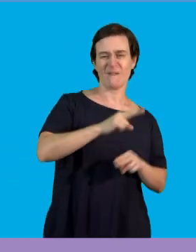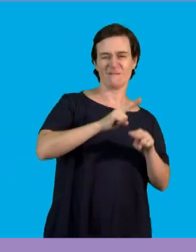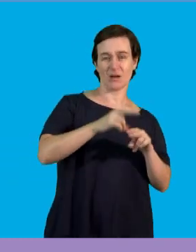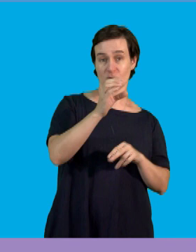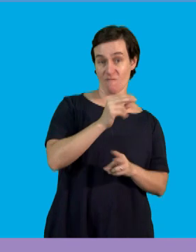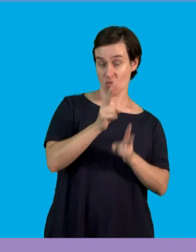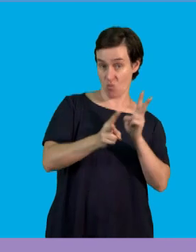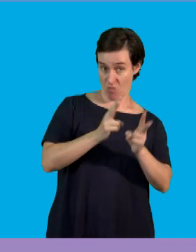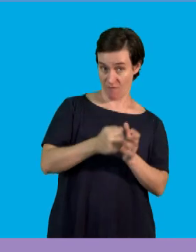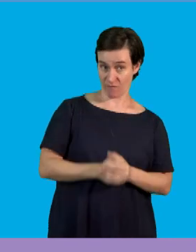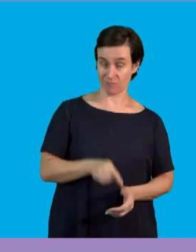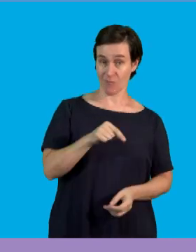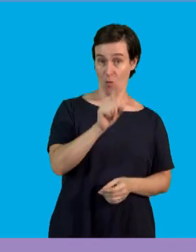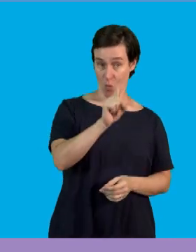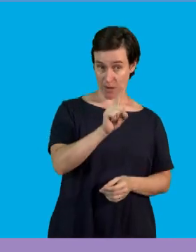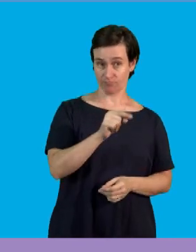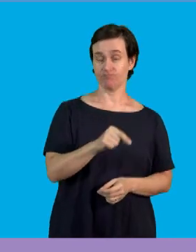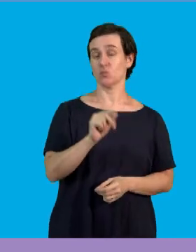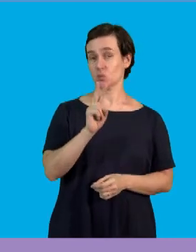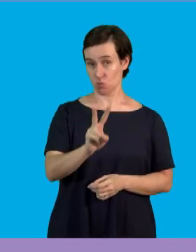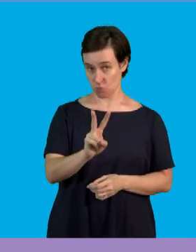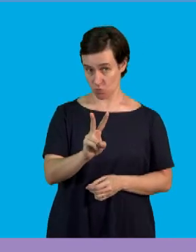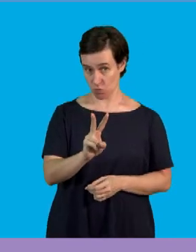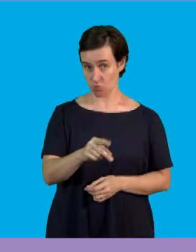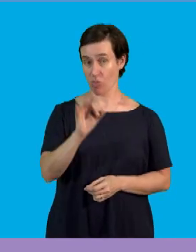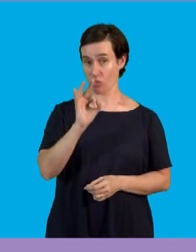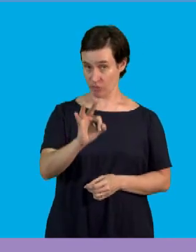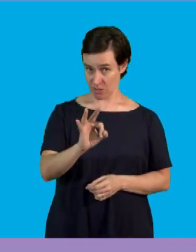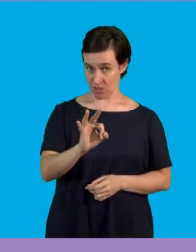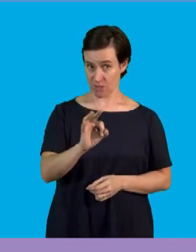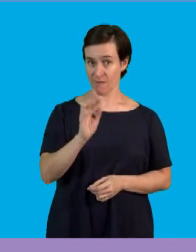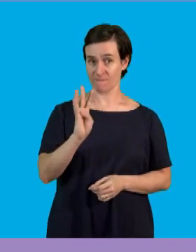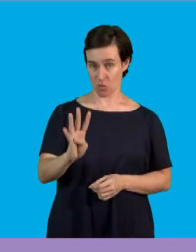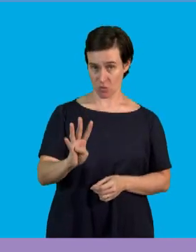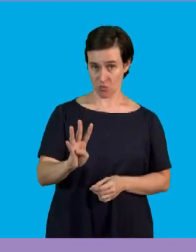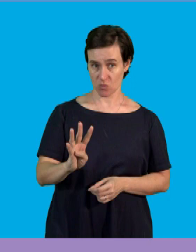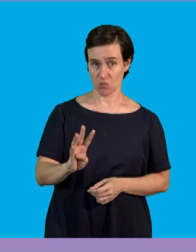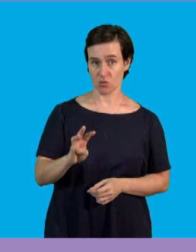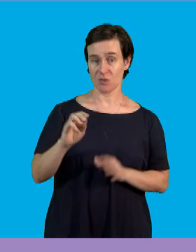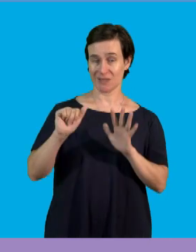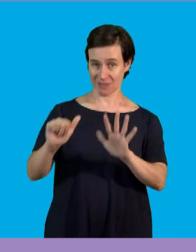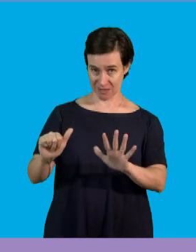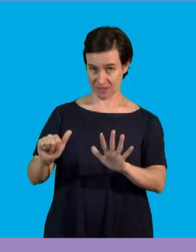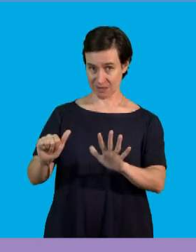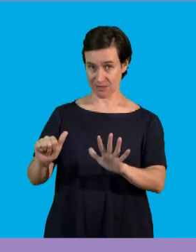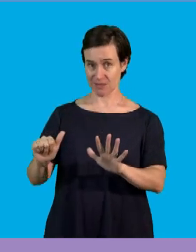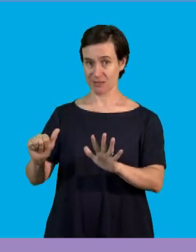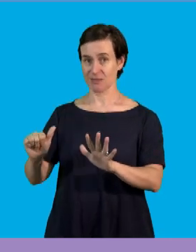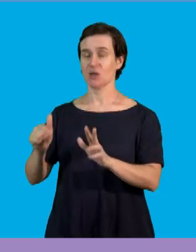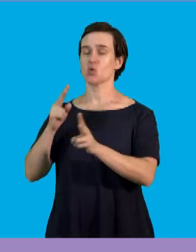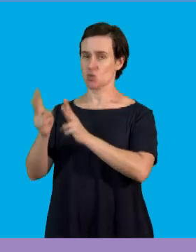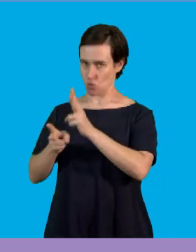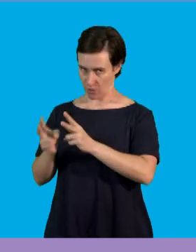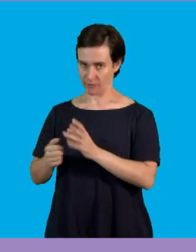factors of 12. 1, 2, 3, 4, 6,